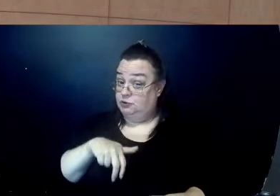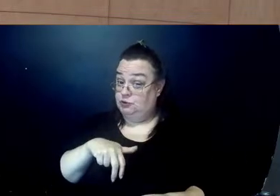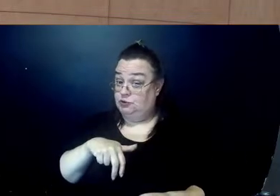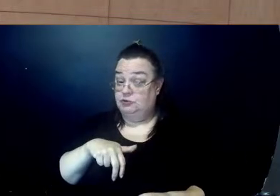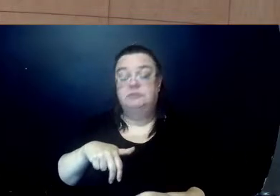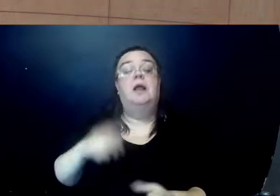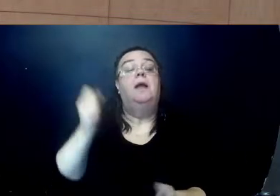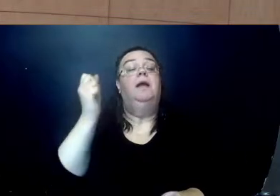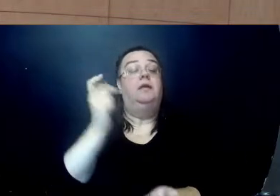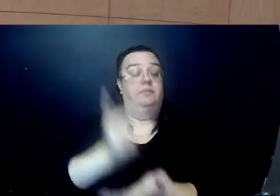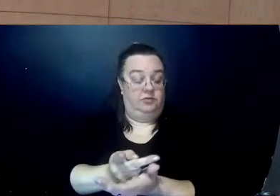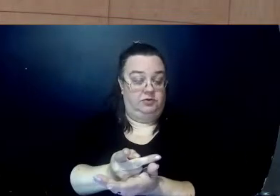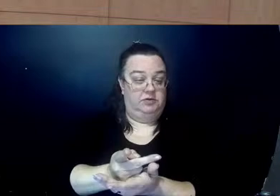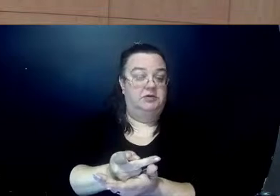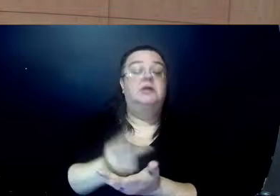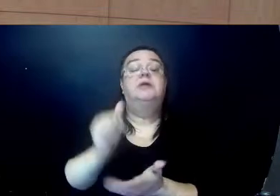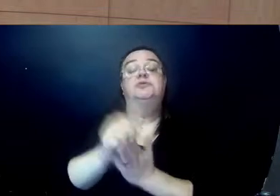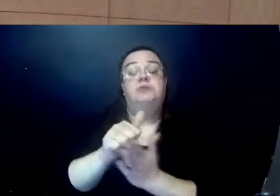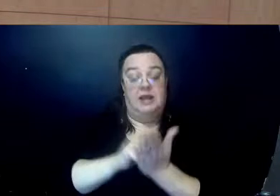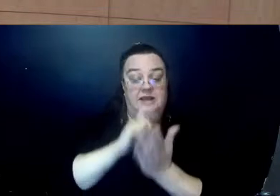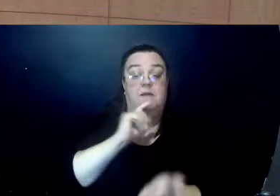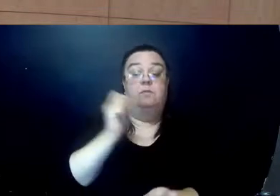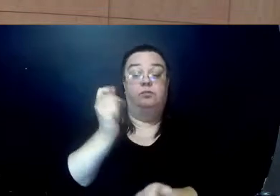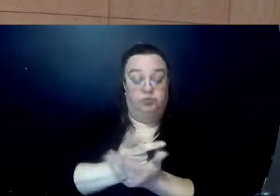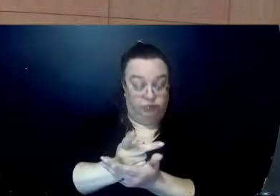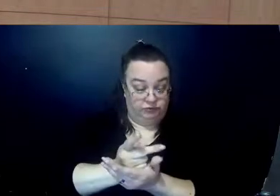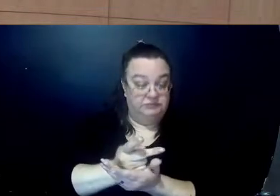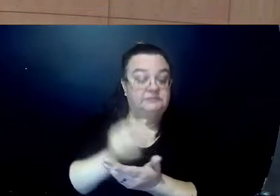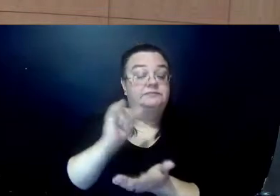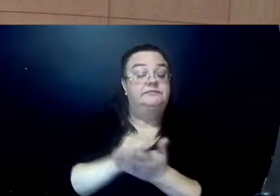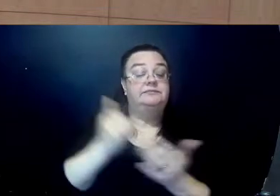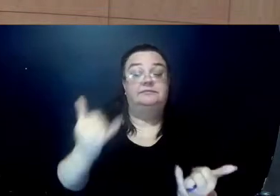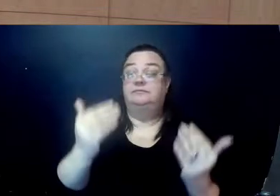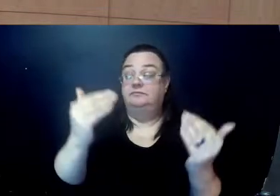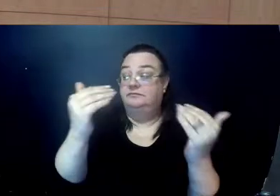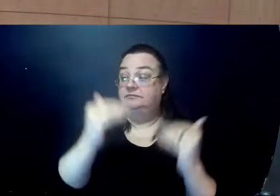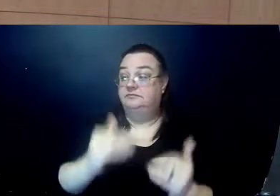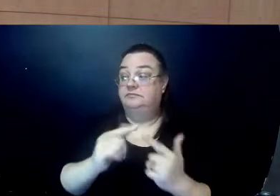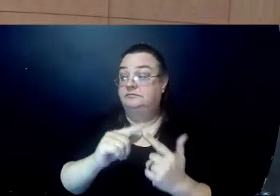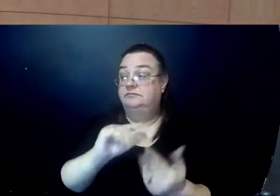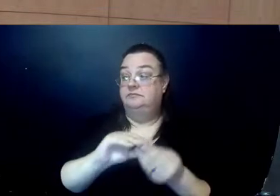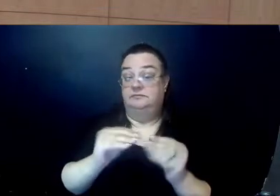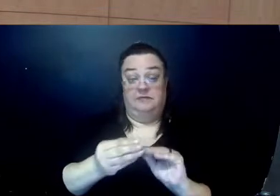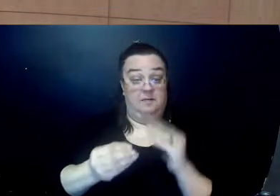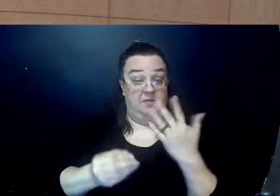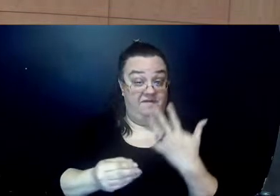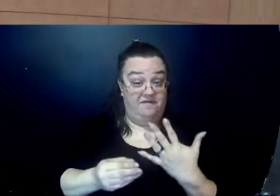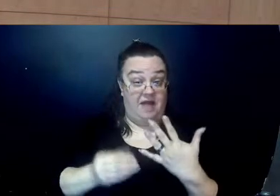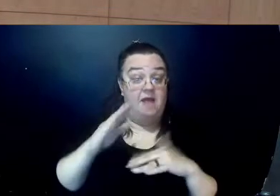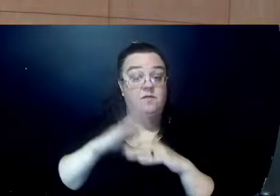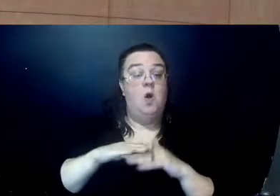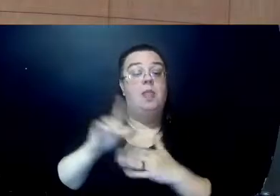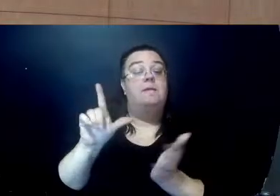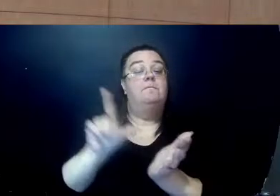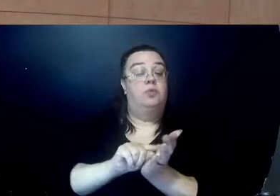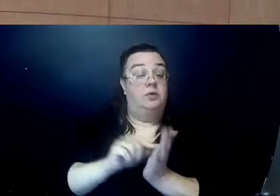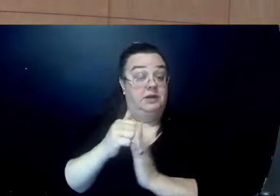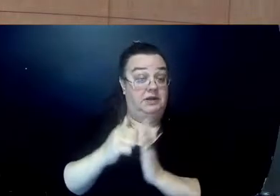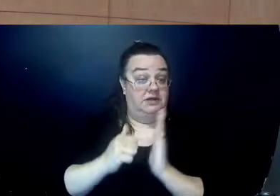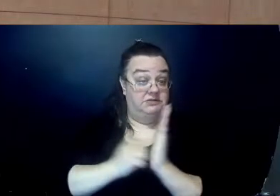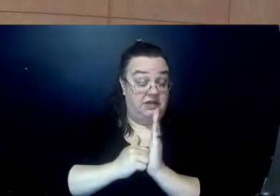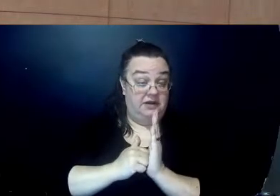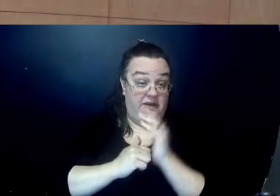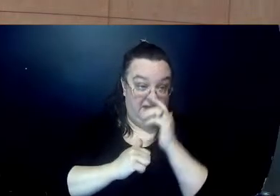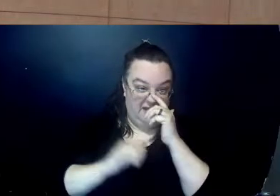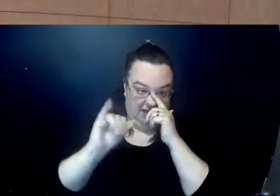The agenda is approved, and that takes us directly to item 5 on the printed agenda,